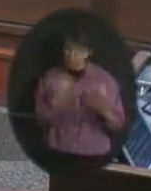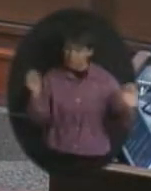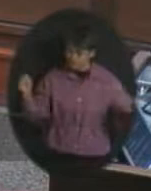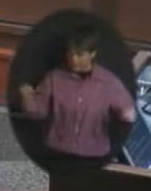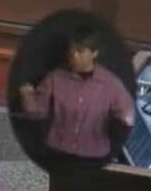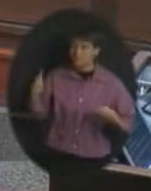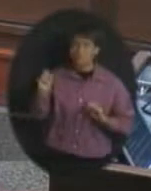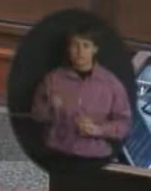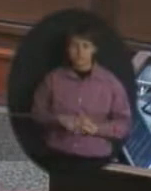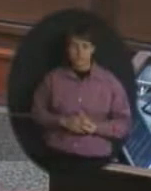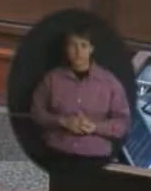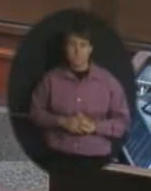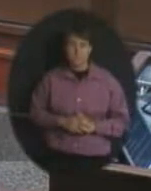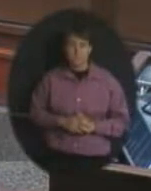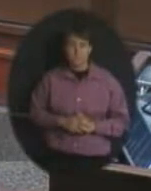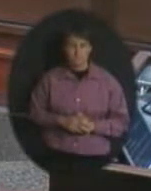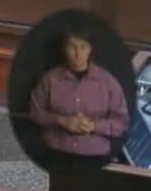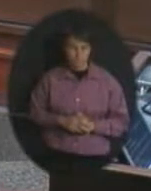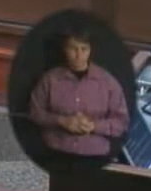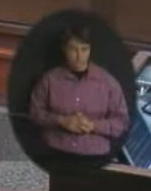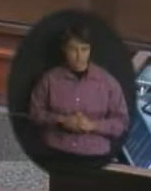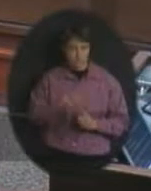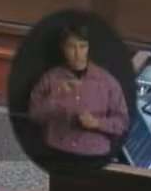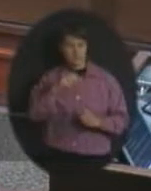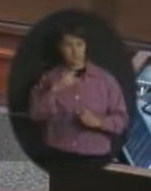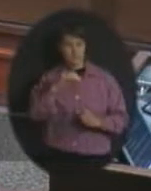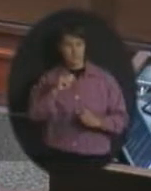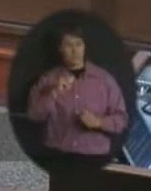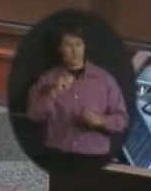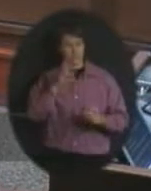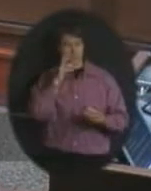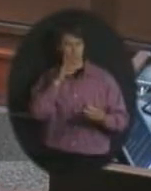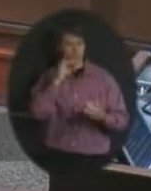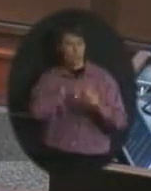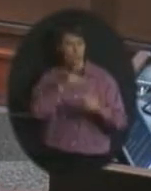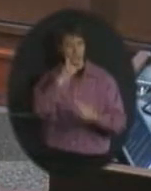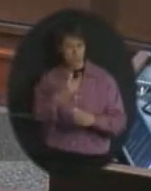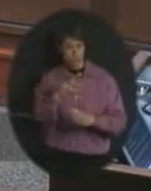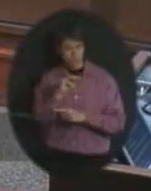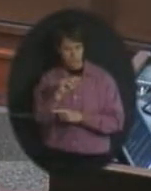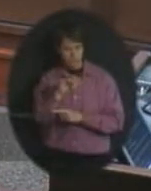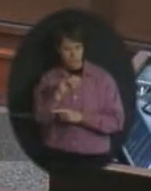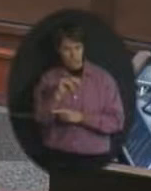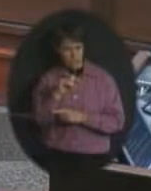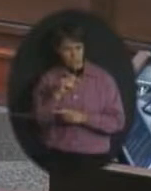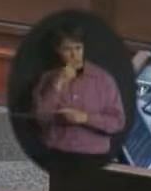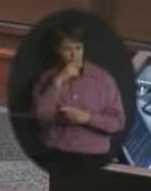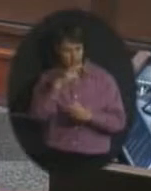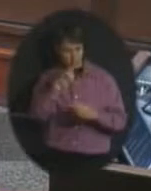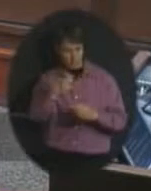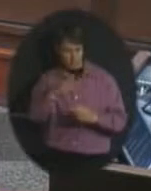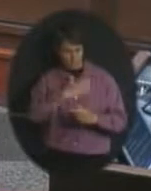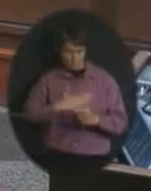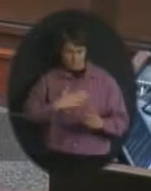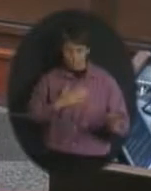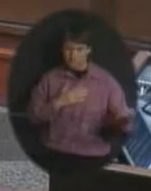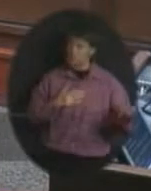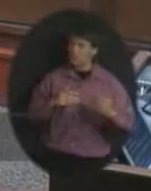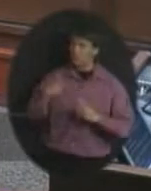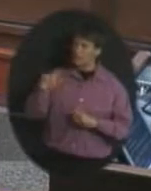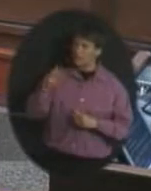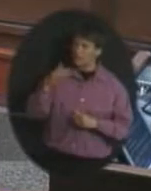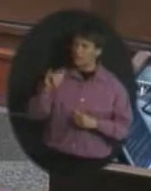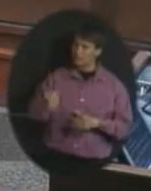Yes. Yes. All right. Ms. Hibbs, we'll be voting on two motions. Would you call the roll, please? Yes. Ms.